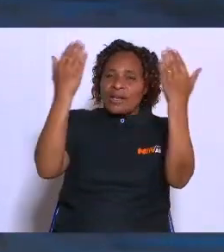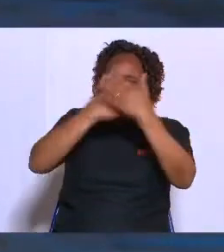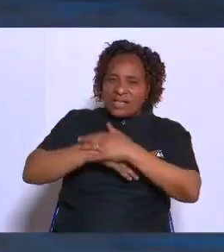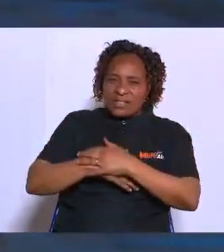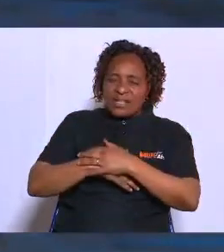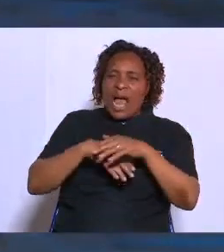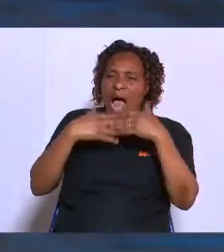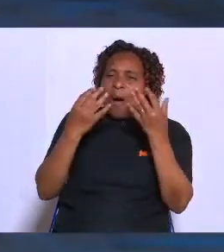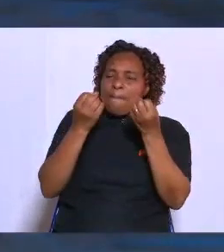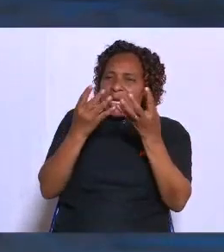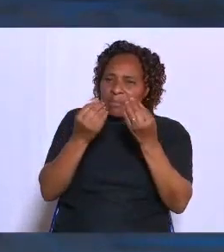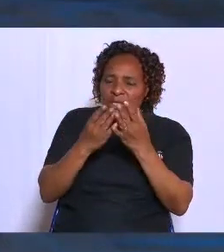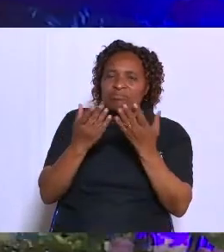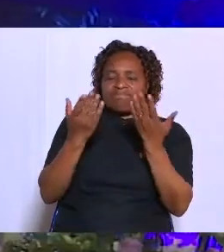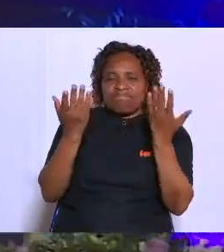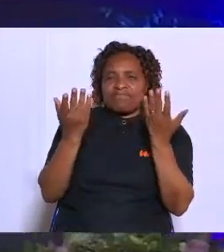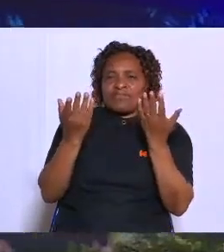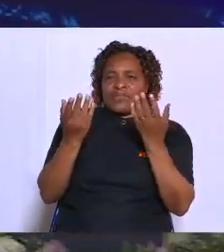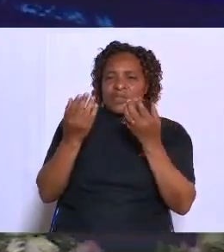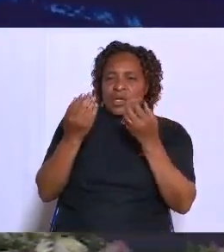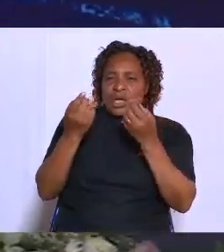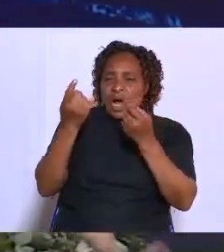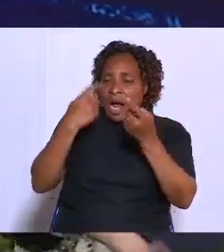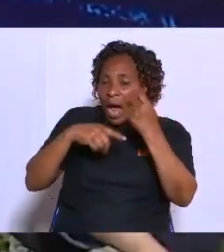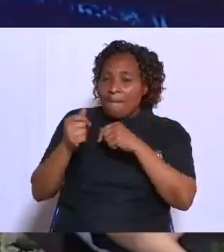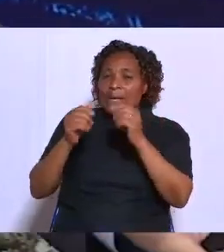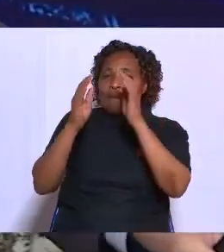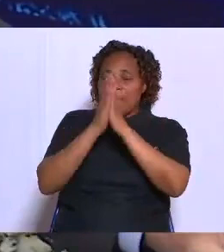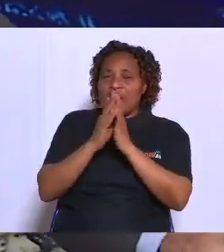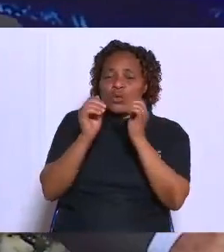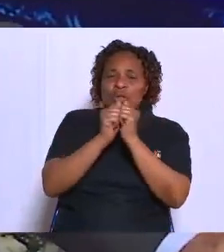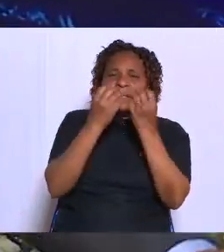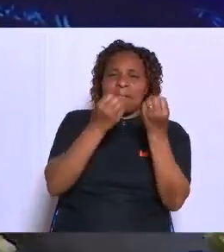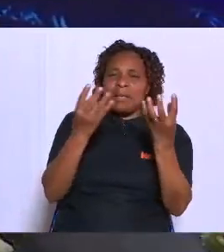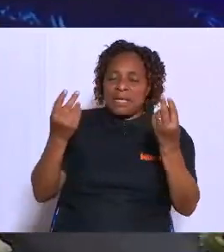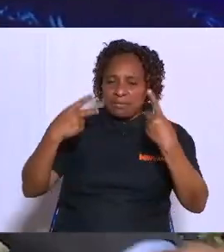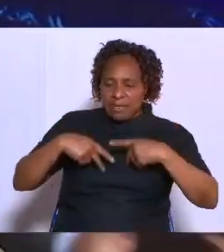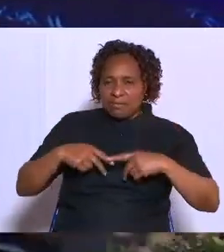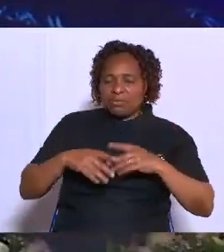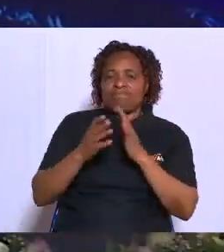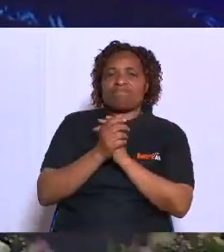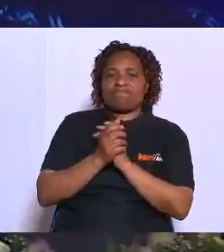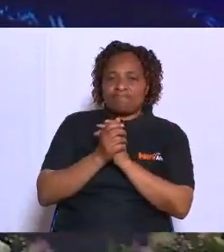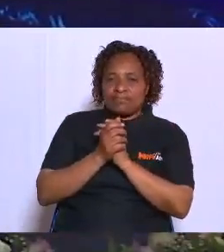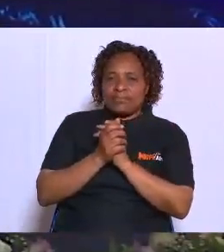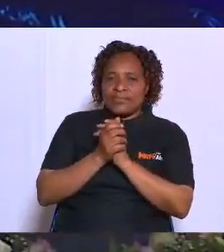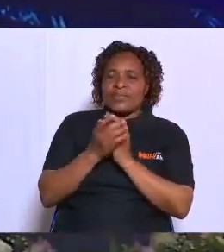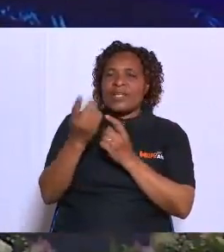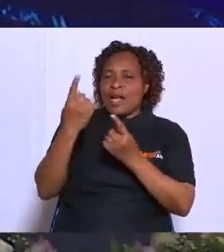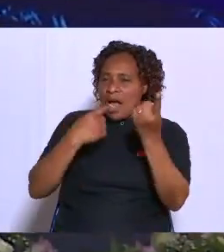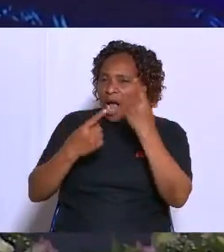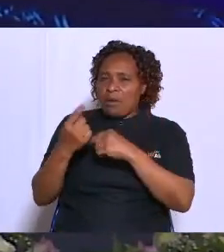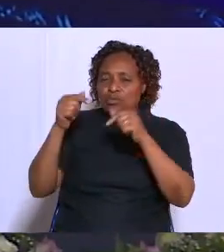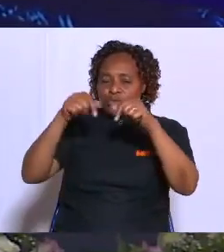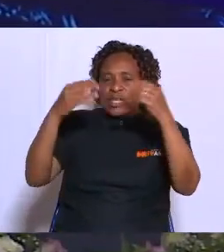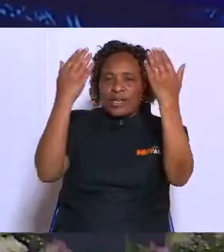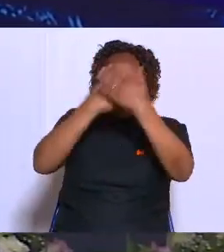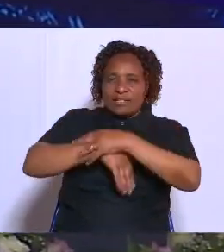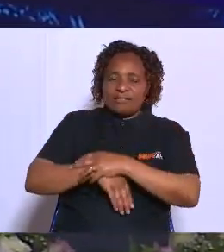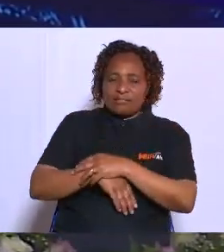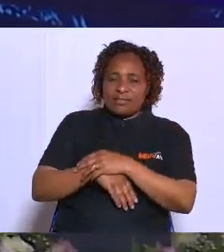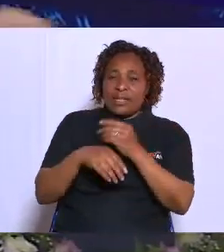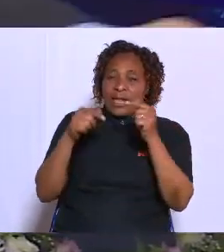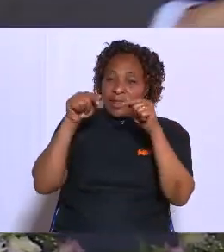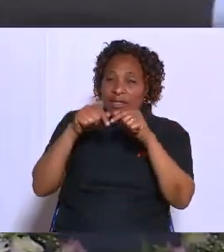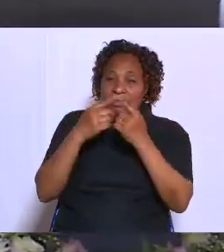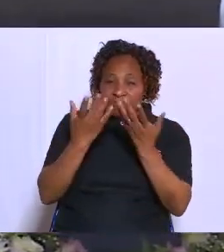praying with you as you come trying to pray with as many people as I possibly can you come tonight at the screen